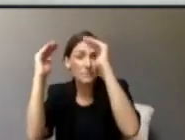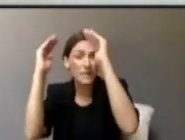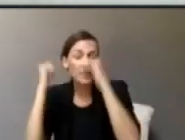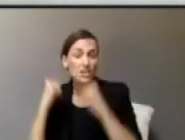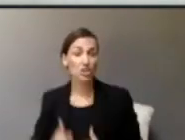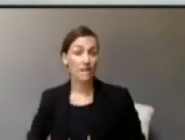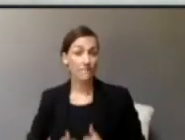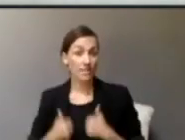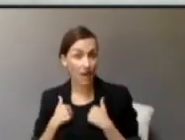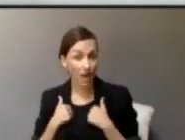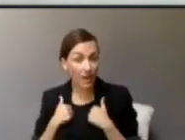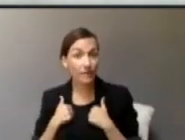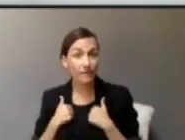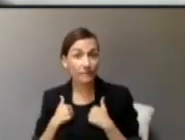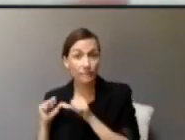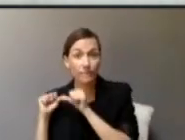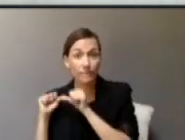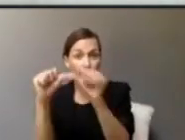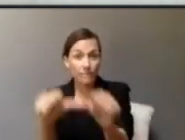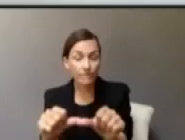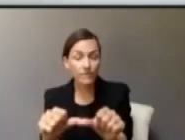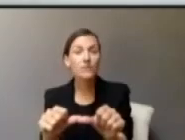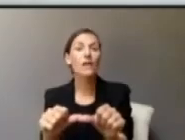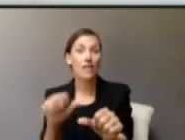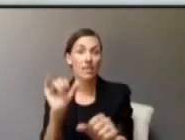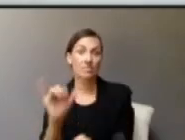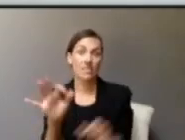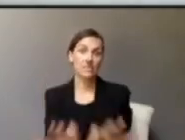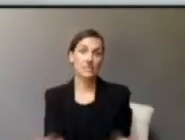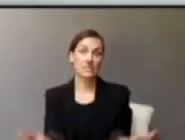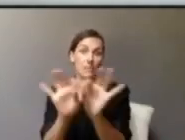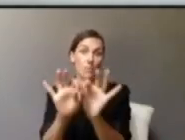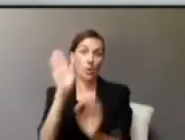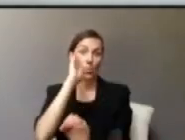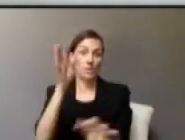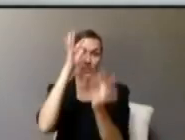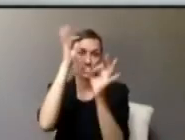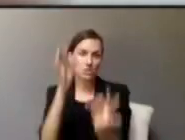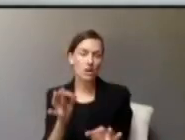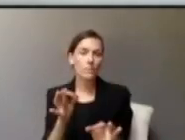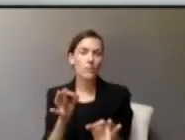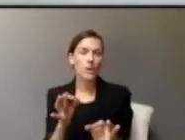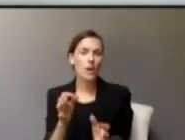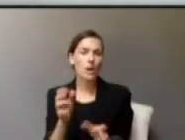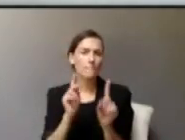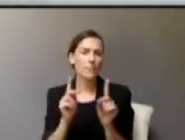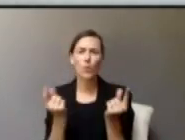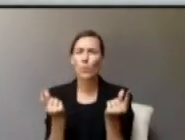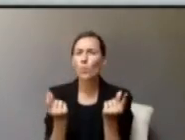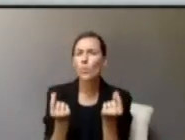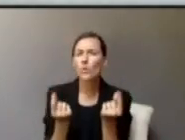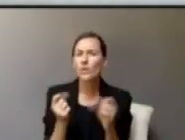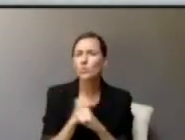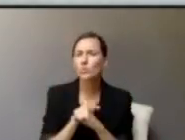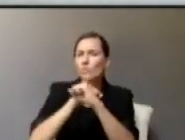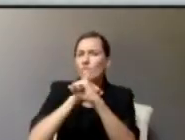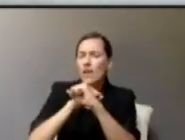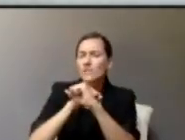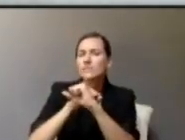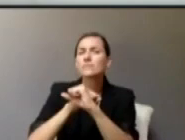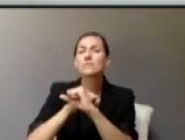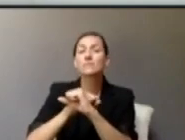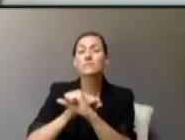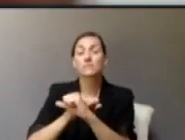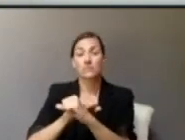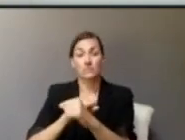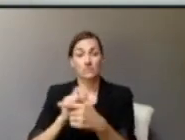I think that's critical because it will determine what steps people take to prevent it and what